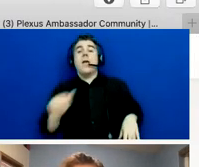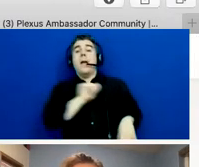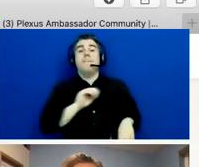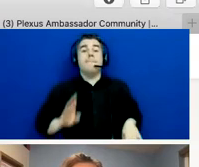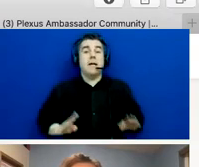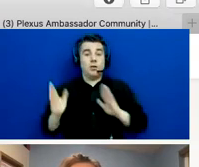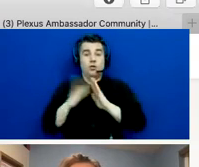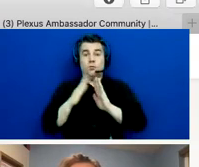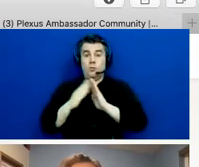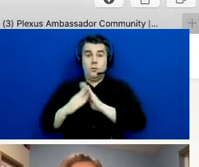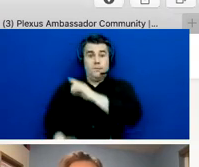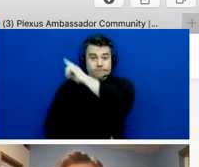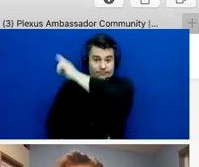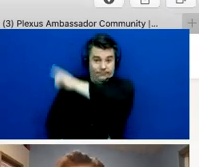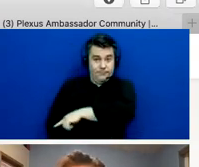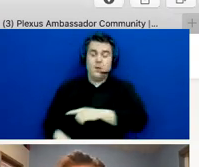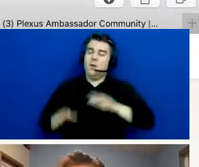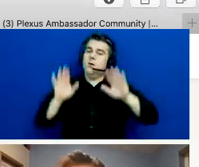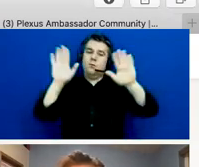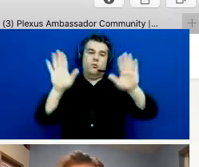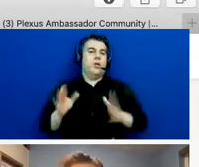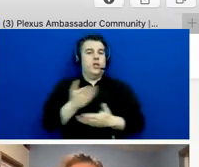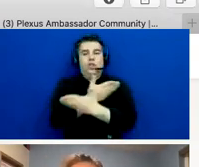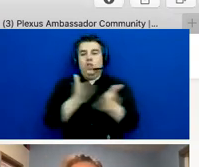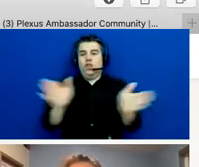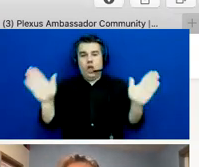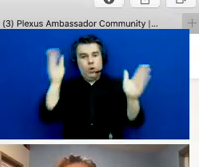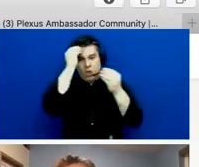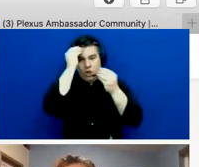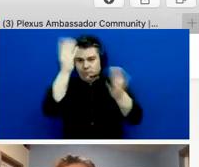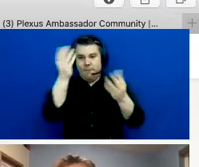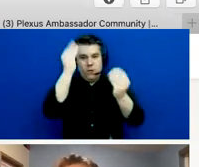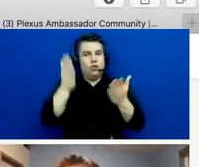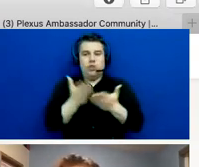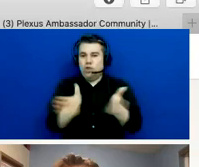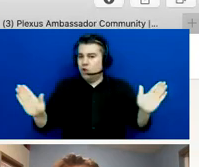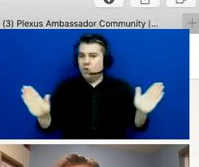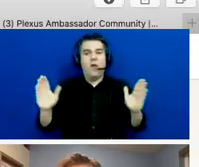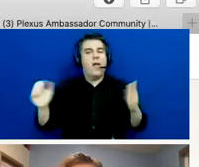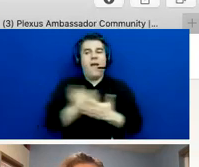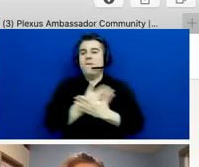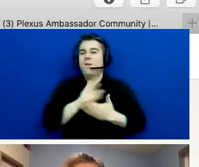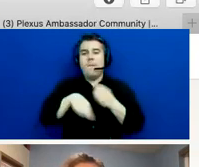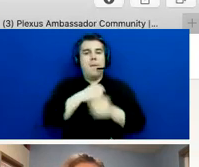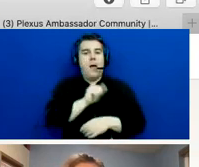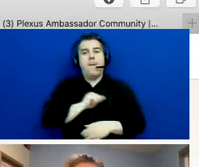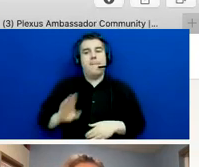Community is just awesome general information for all things Plexus ambassadors.